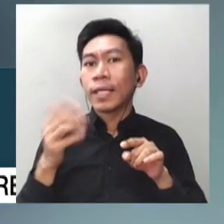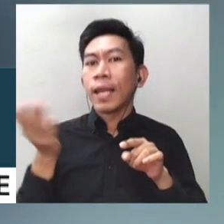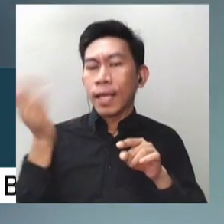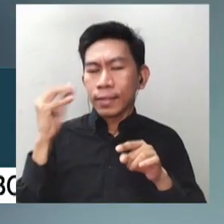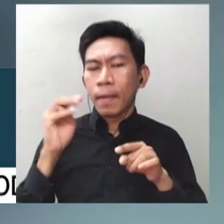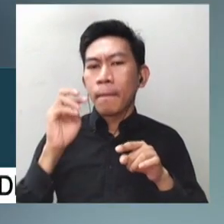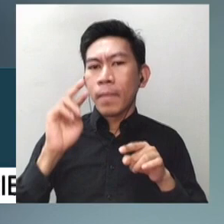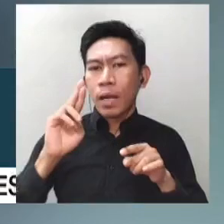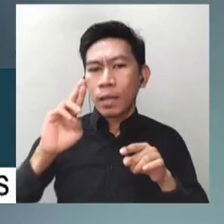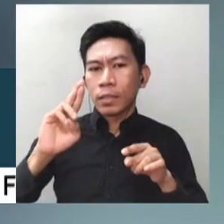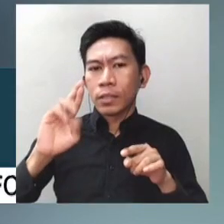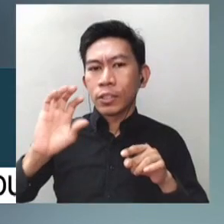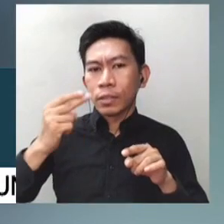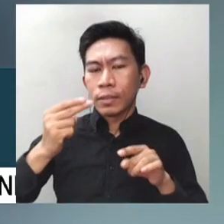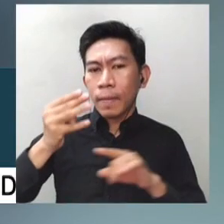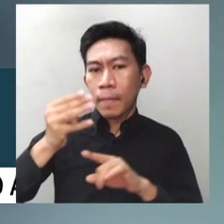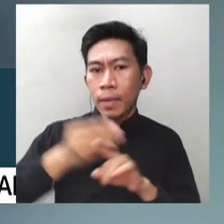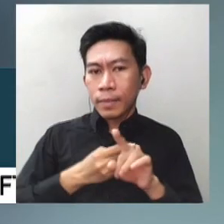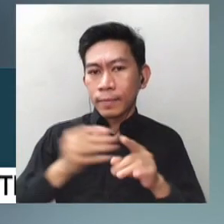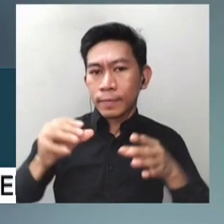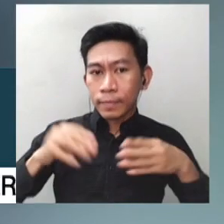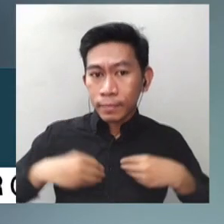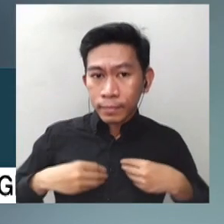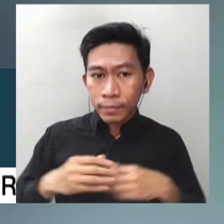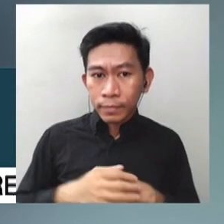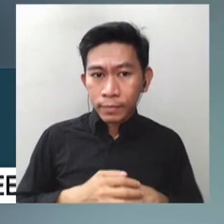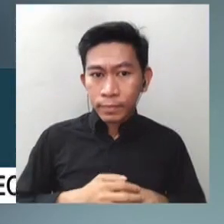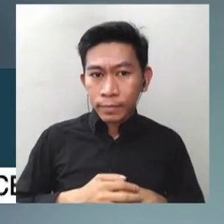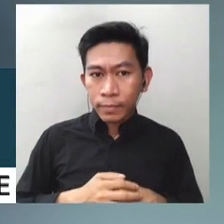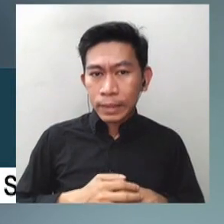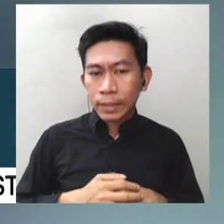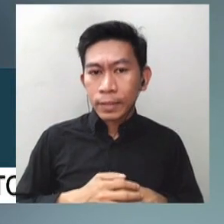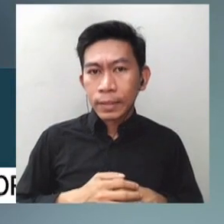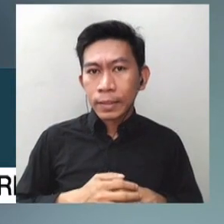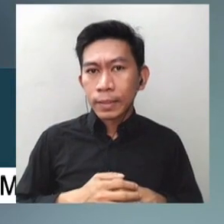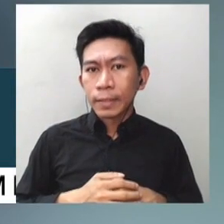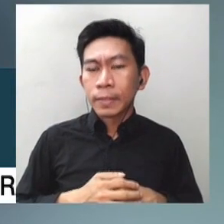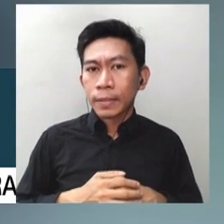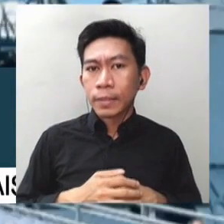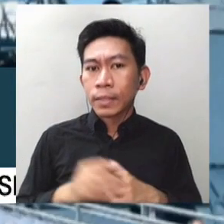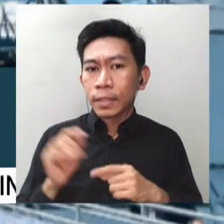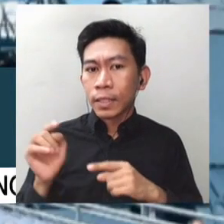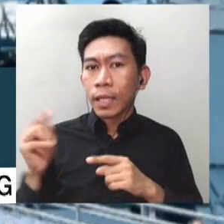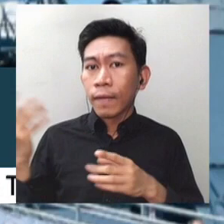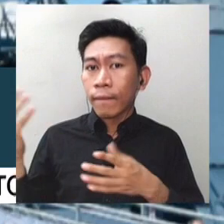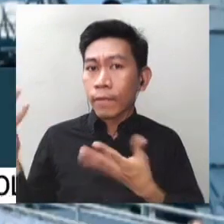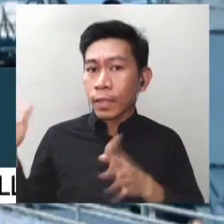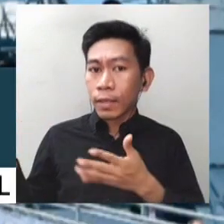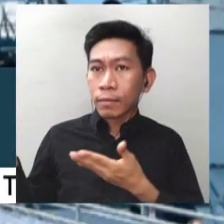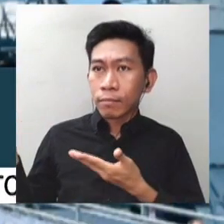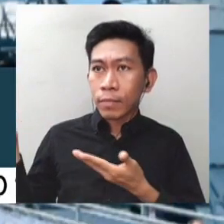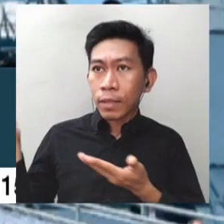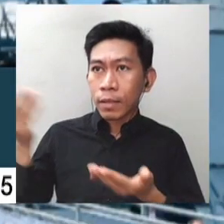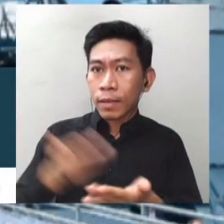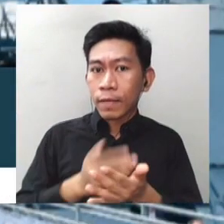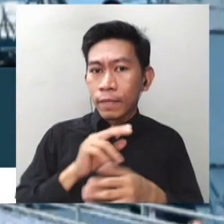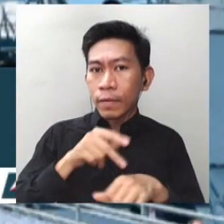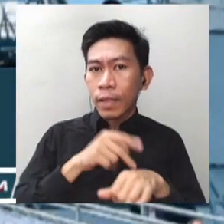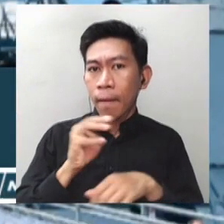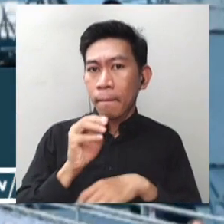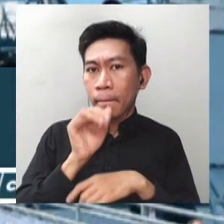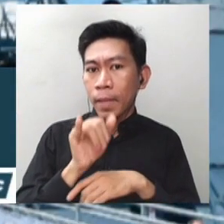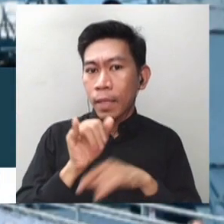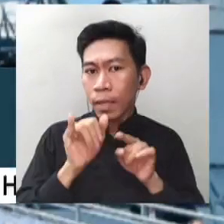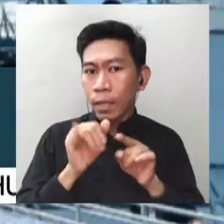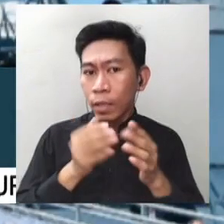were formerly known as USS Monsoon and USS Chinook. They were delivered to the Philippines last May through the Excess